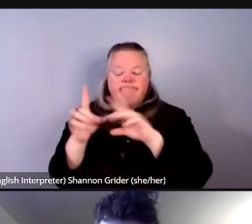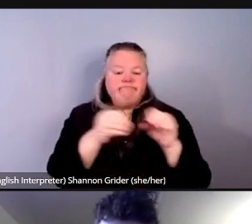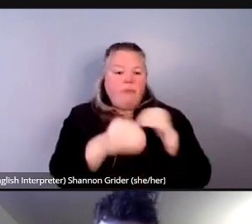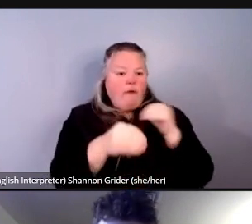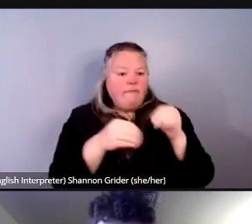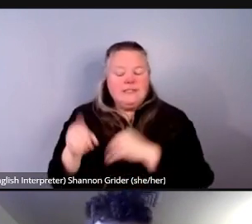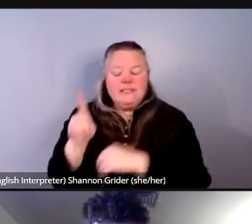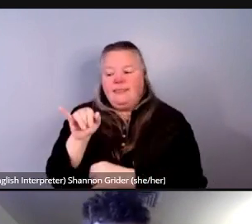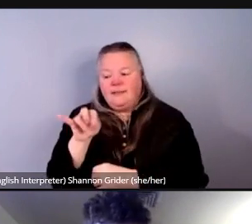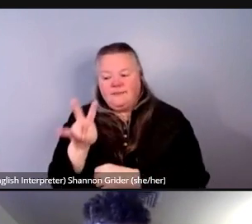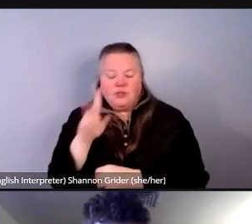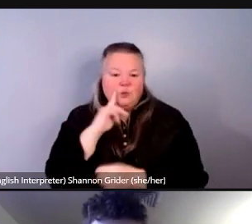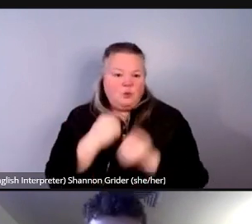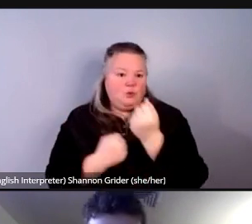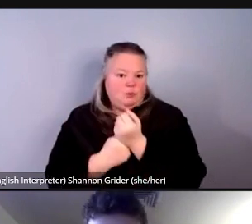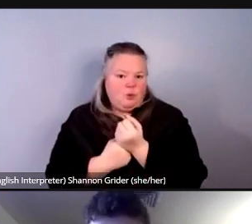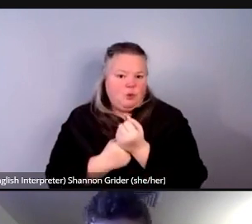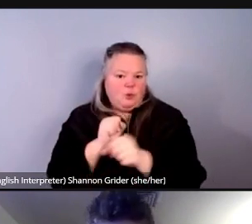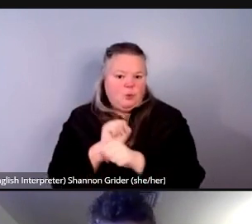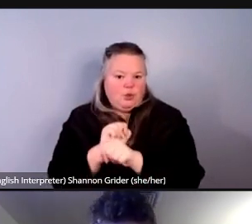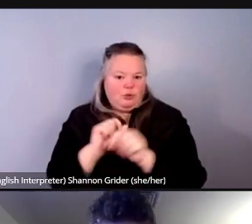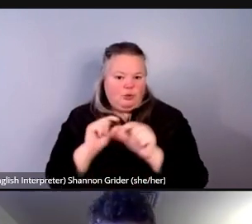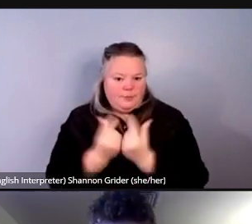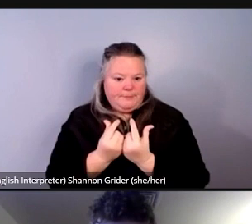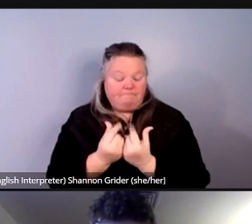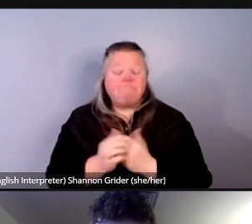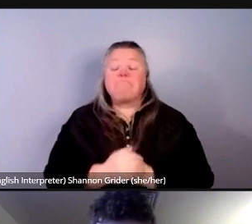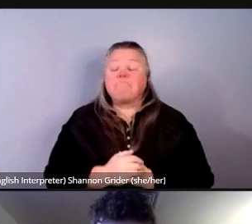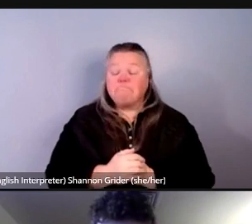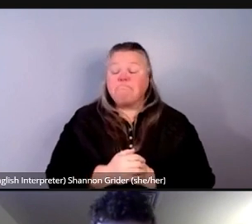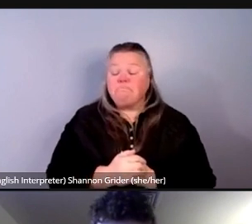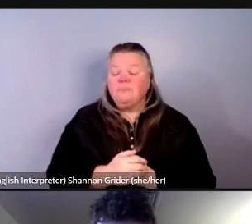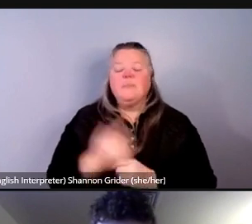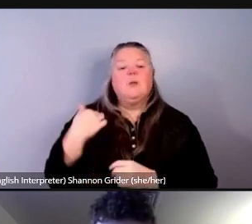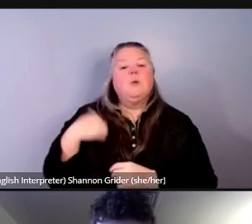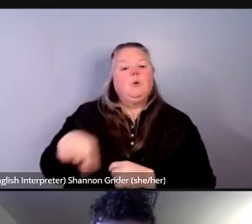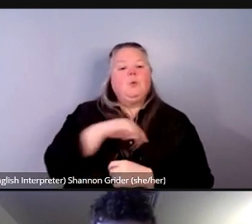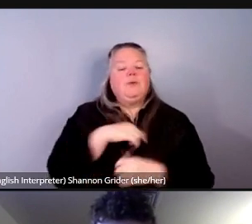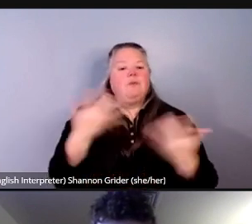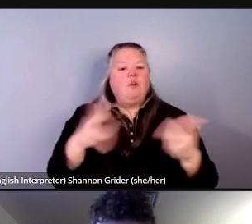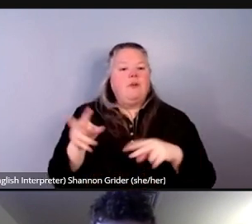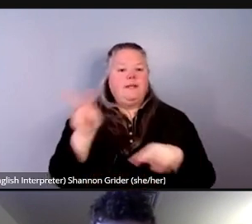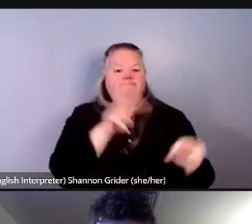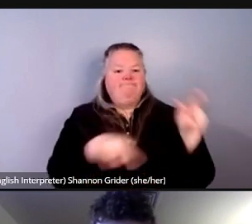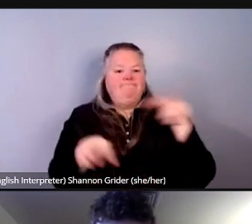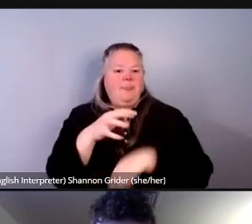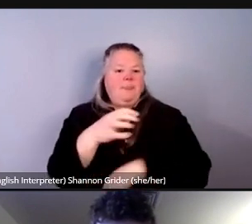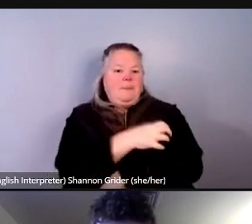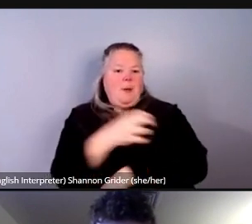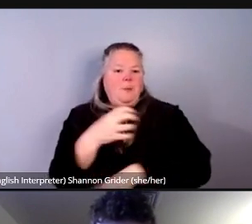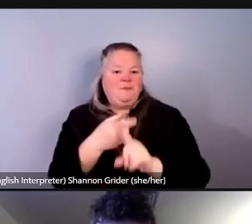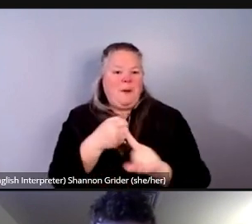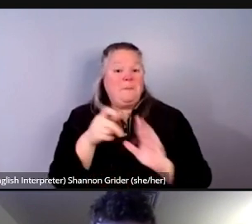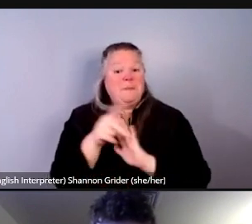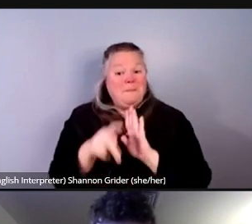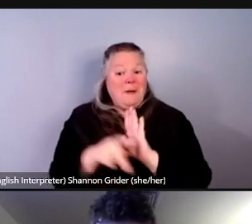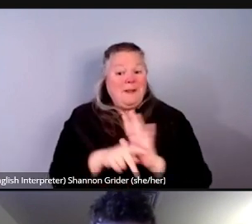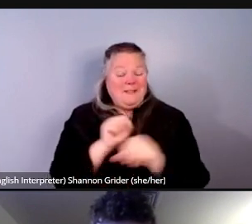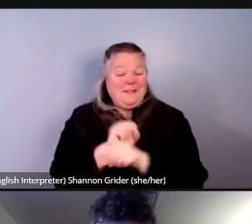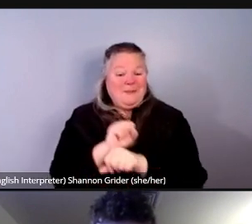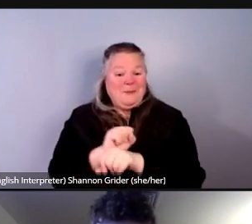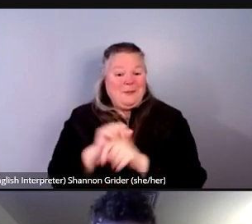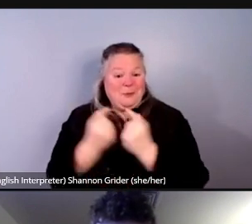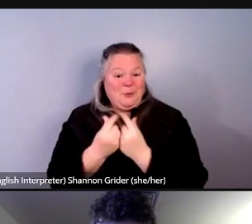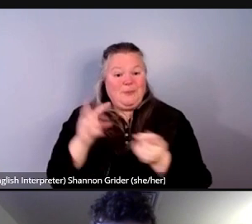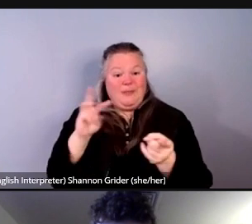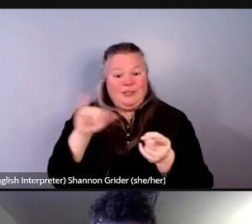work groups moving forward. We've actually had a chance to observe the power of that in the policy work group that John facilitated.